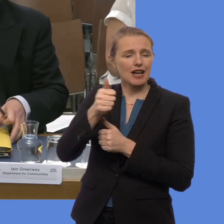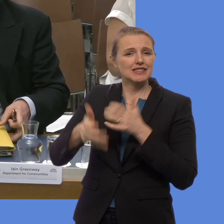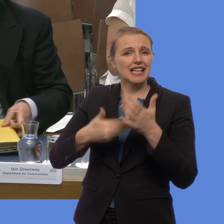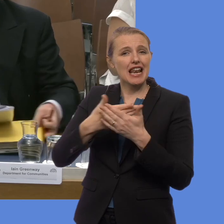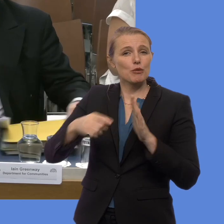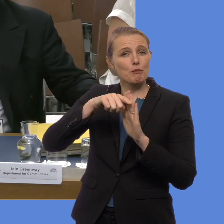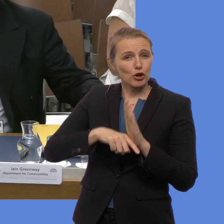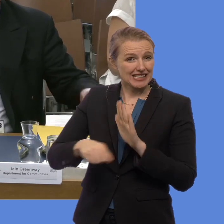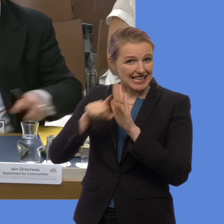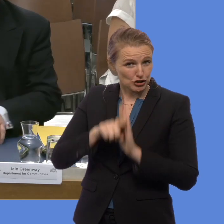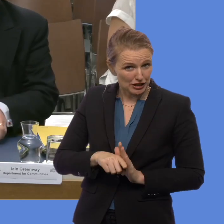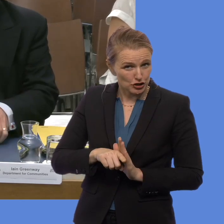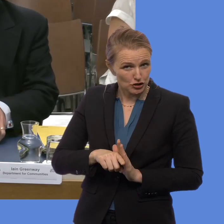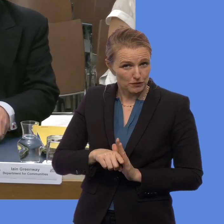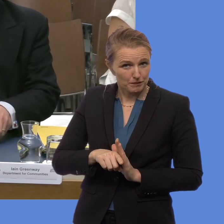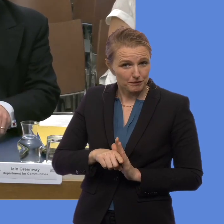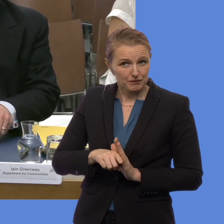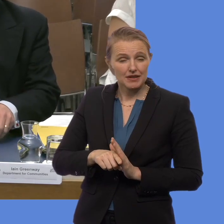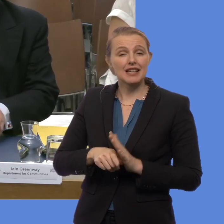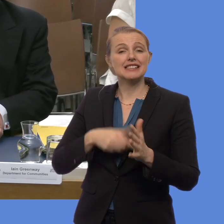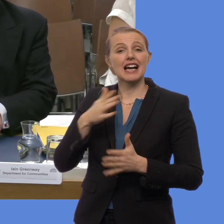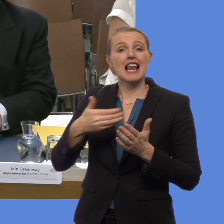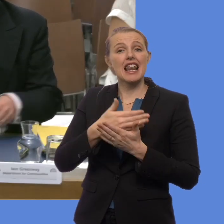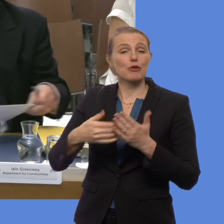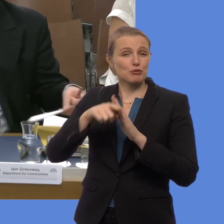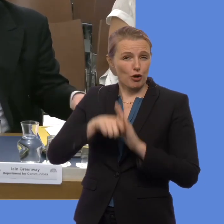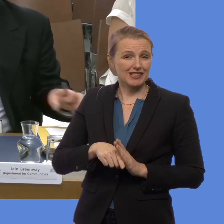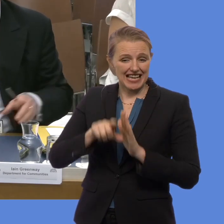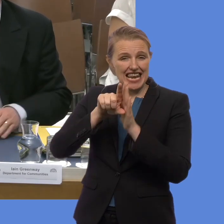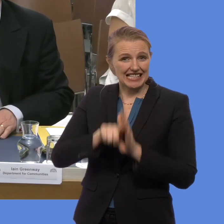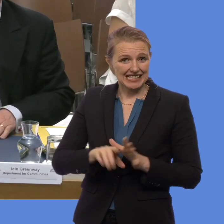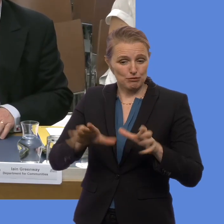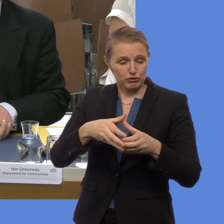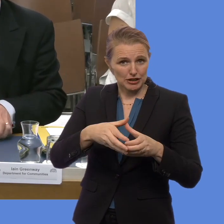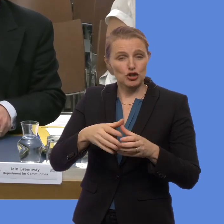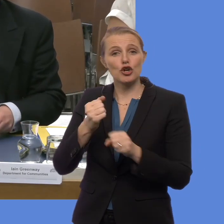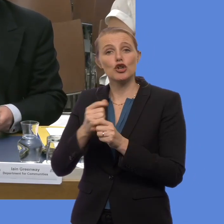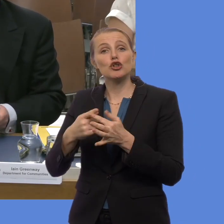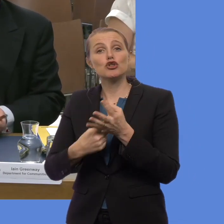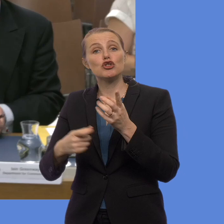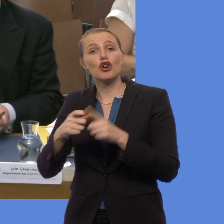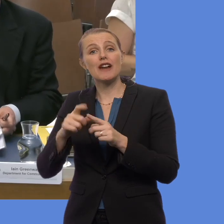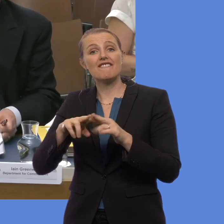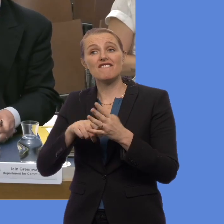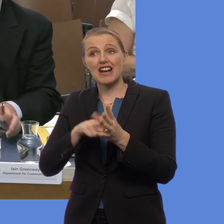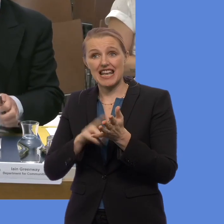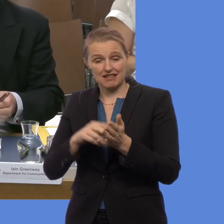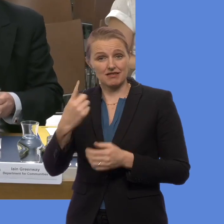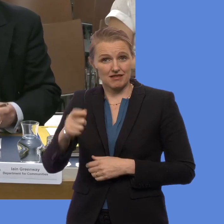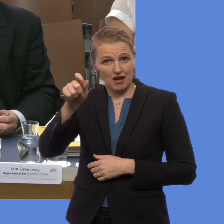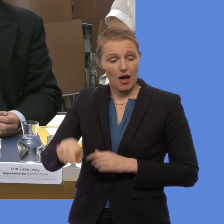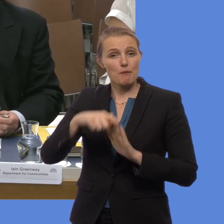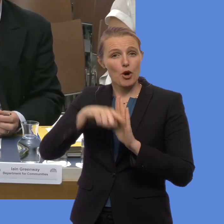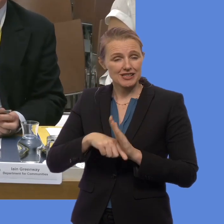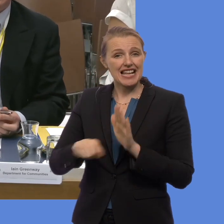and Legislation, Sign Language Policy and Legislation Branch, and Gerard Flynn, who is Policy and Legislation Officer